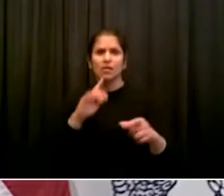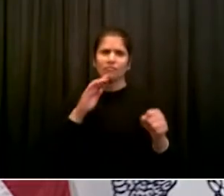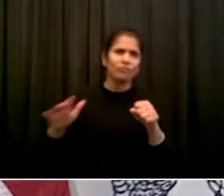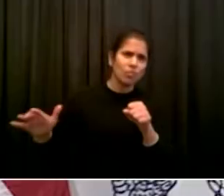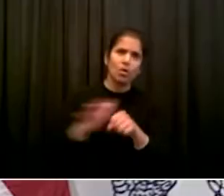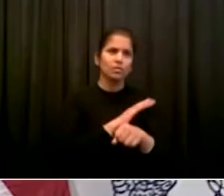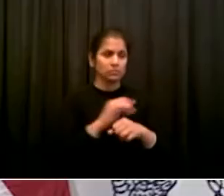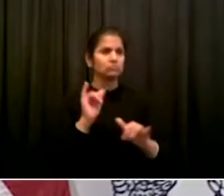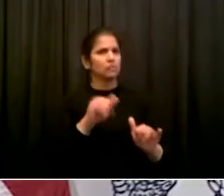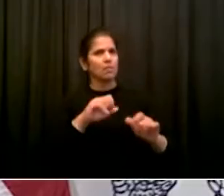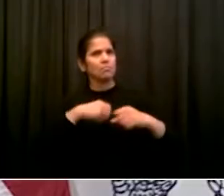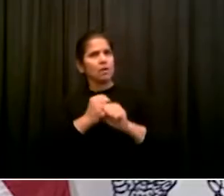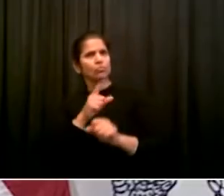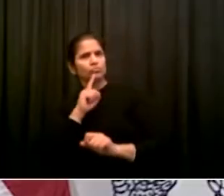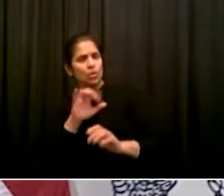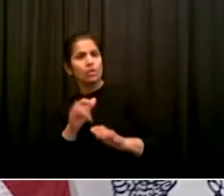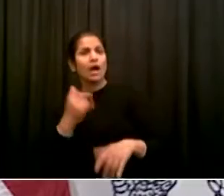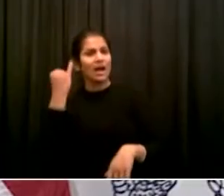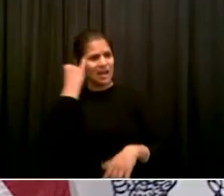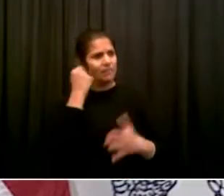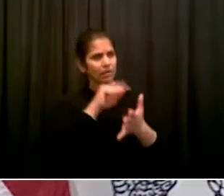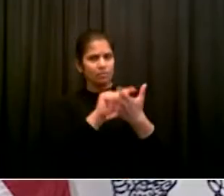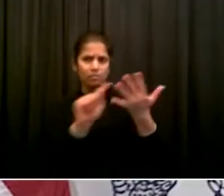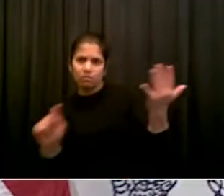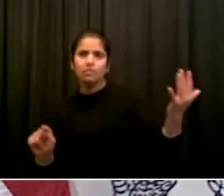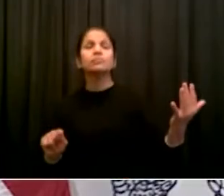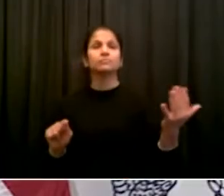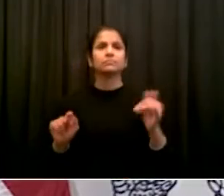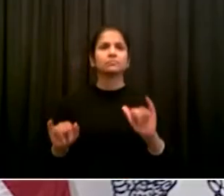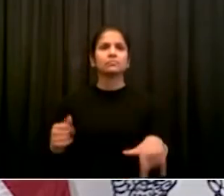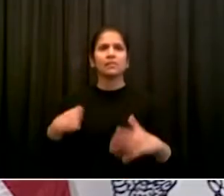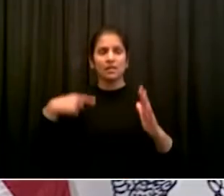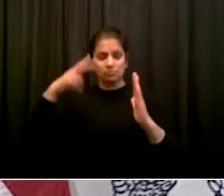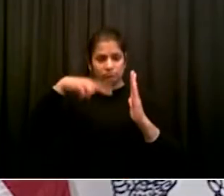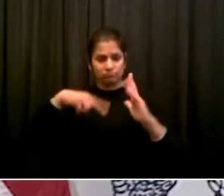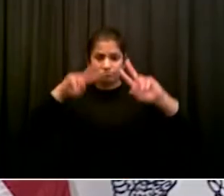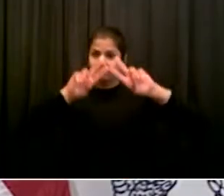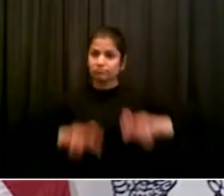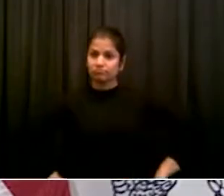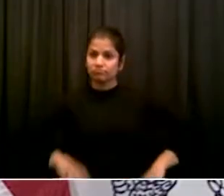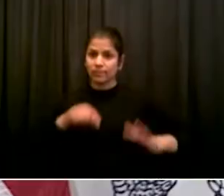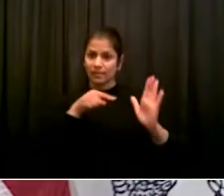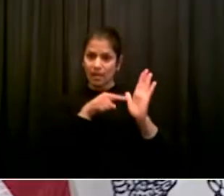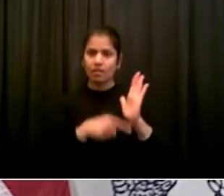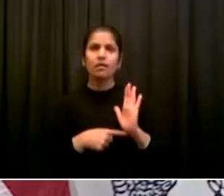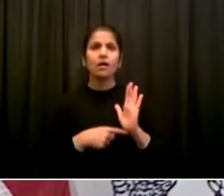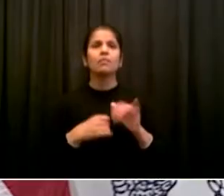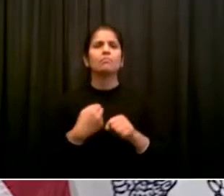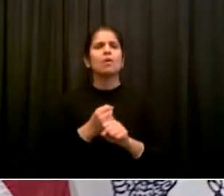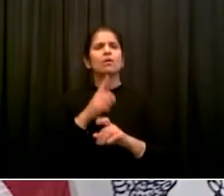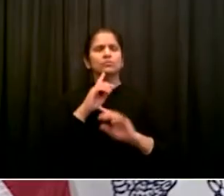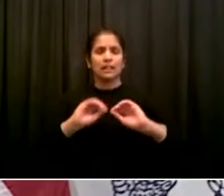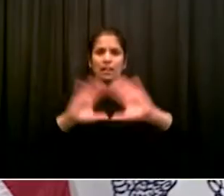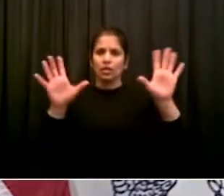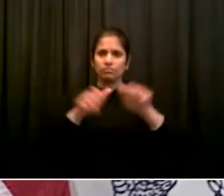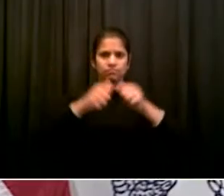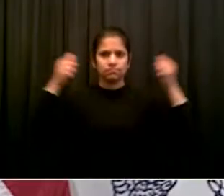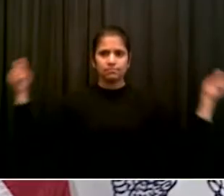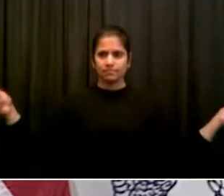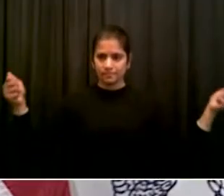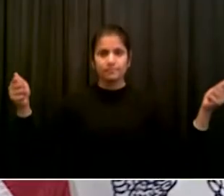to be considered. They are considered in a promotion process, but we want to do it more formally, more clearly, and transparently going